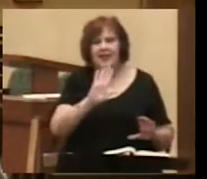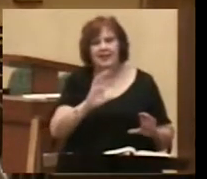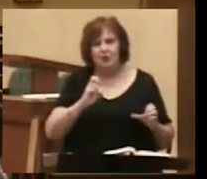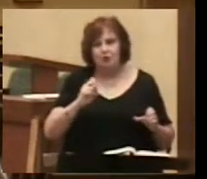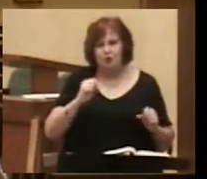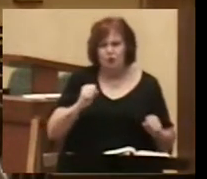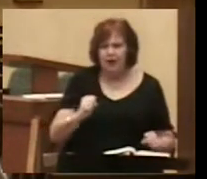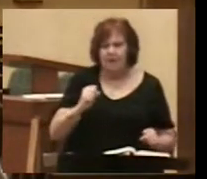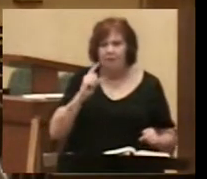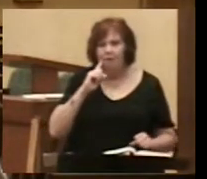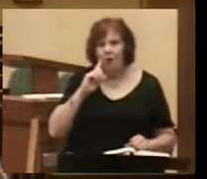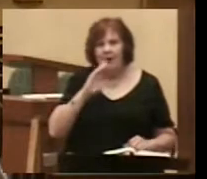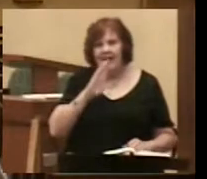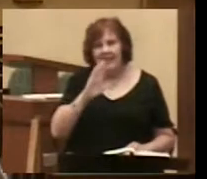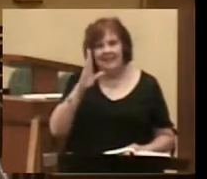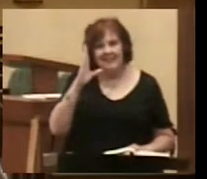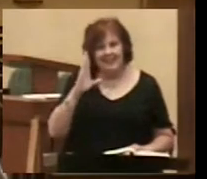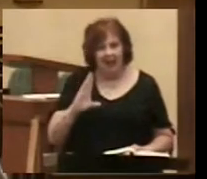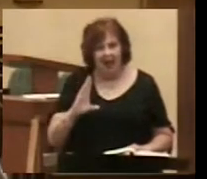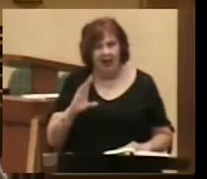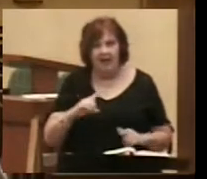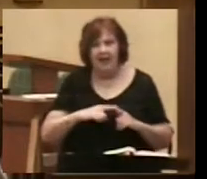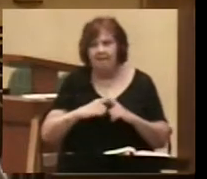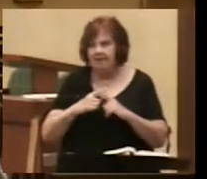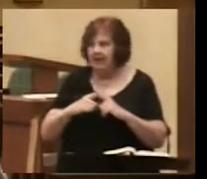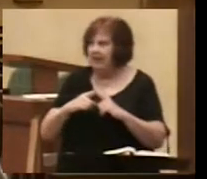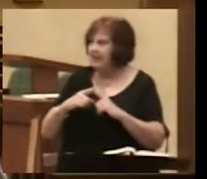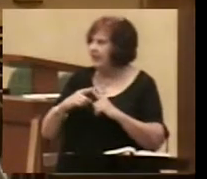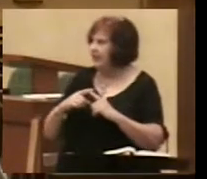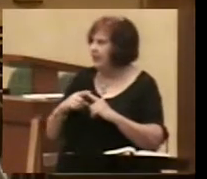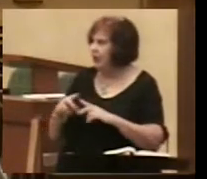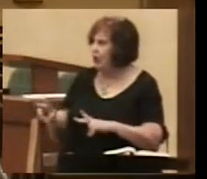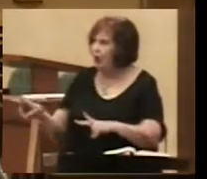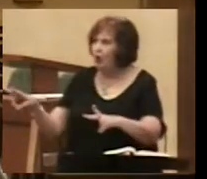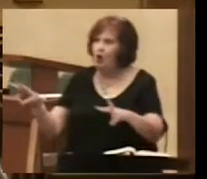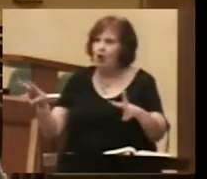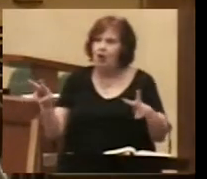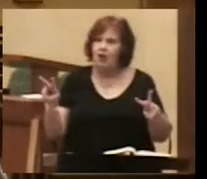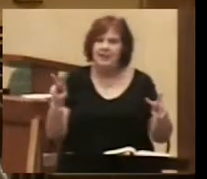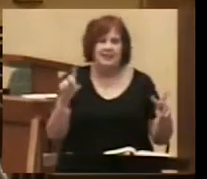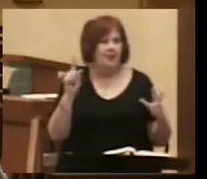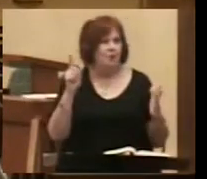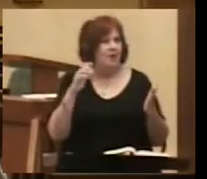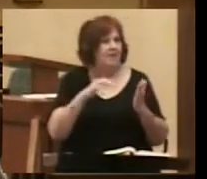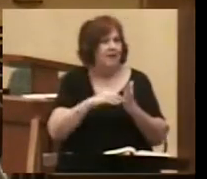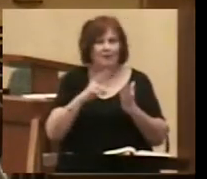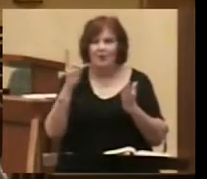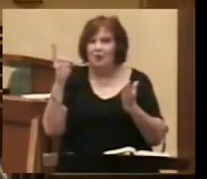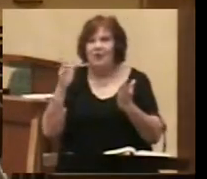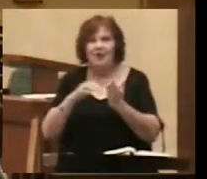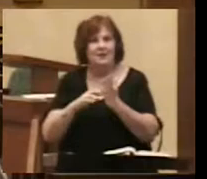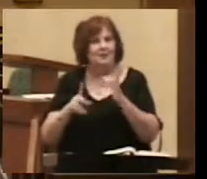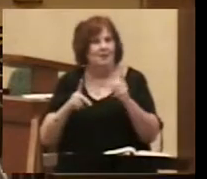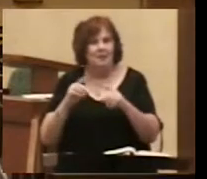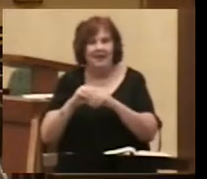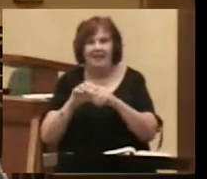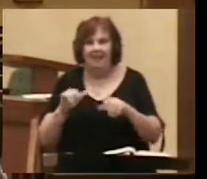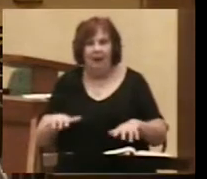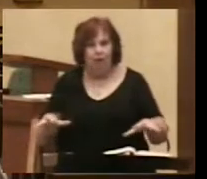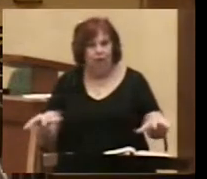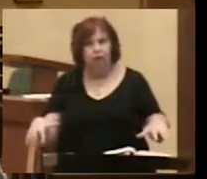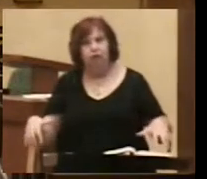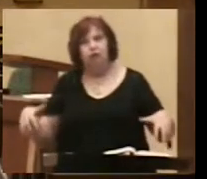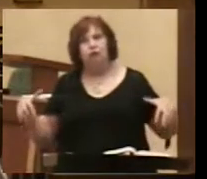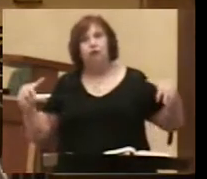God." Then he looks at the 1,000, maybe 2,000 people who are in that large